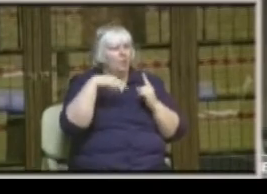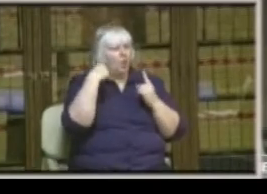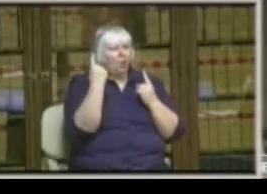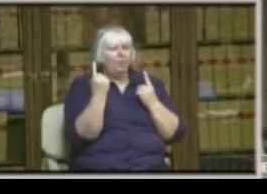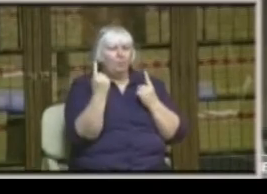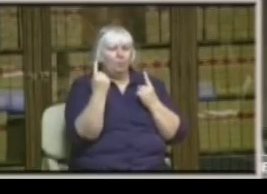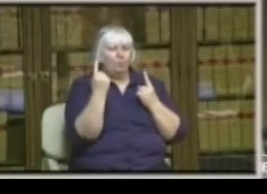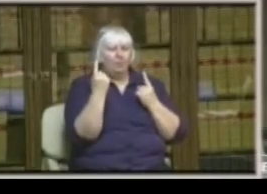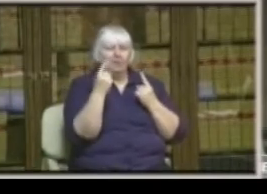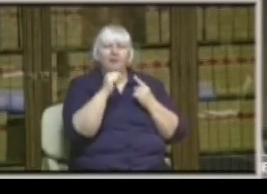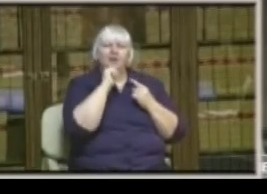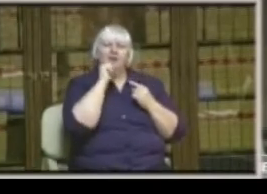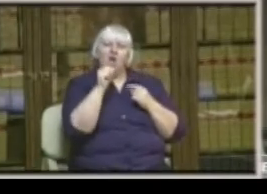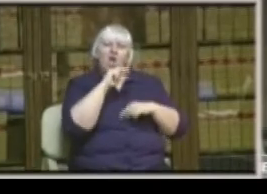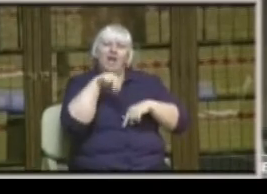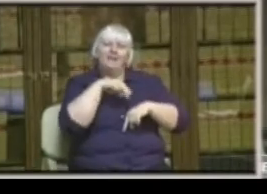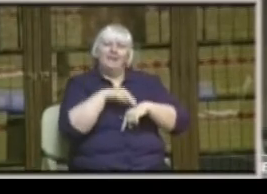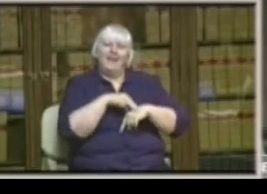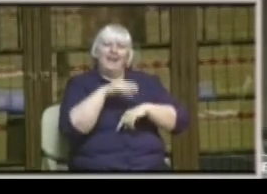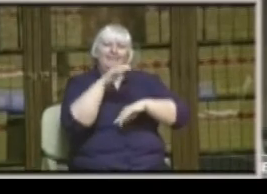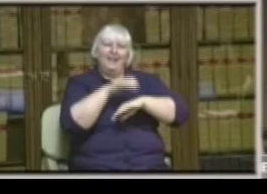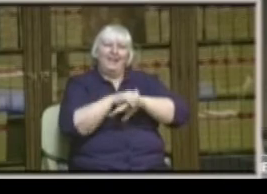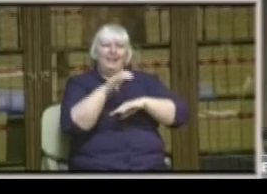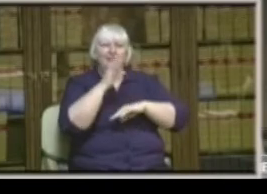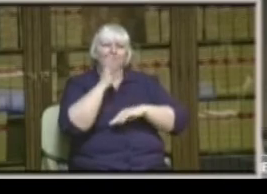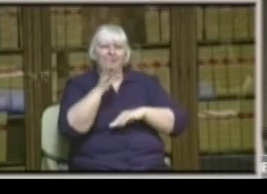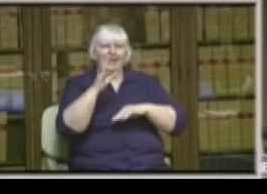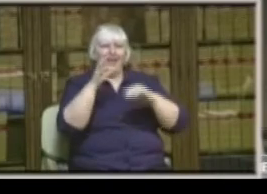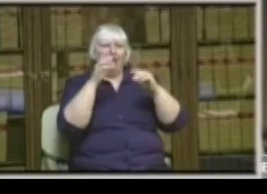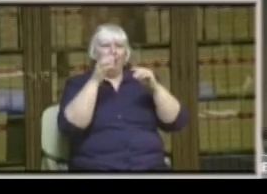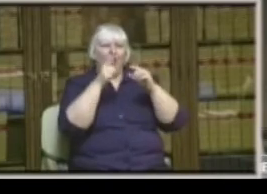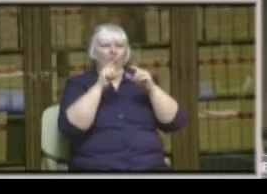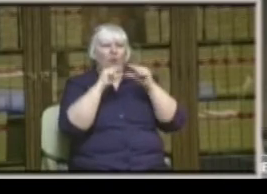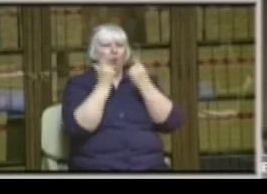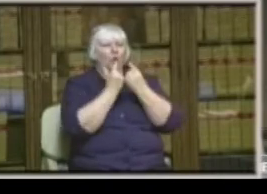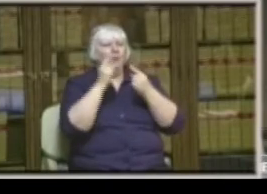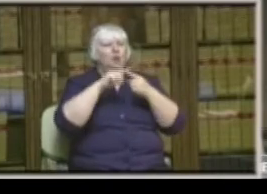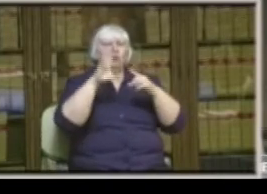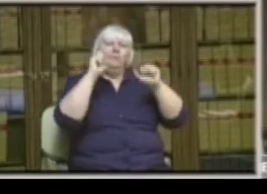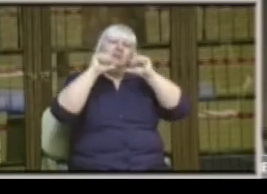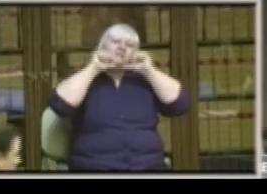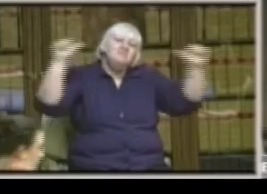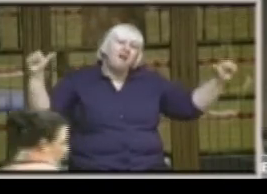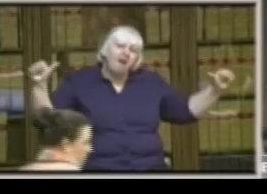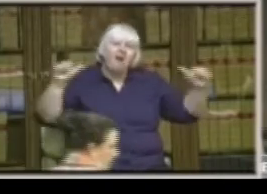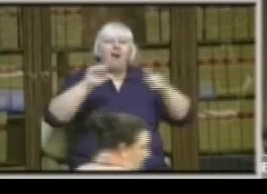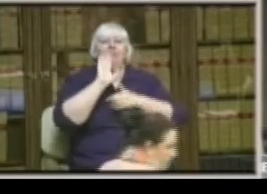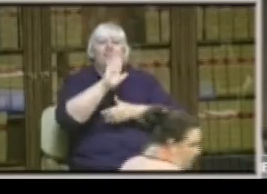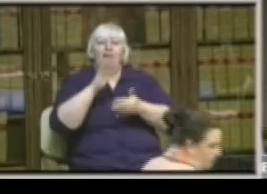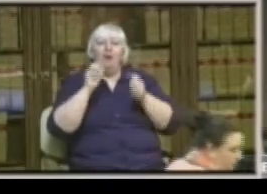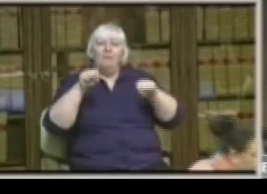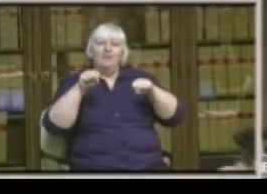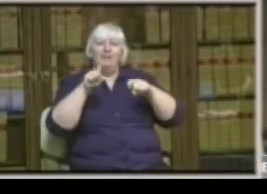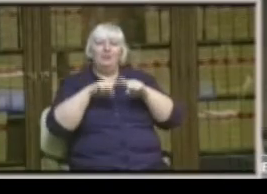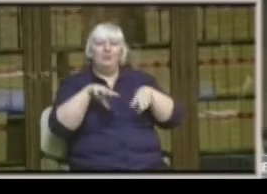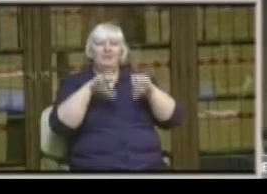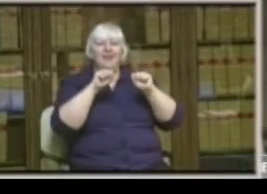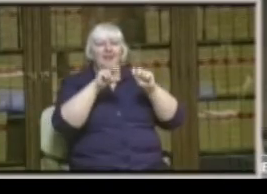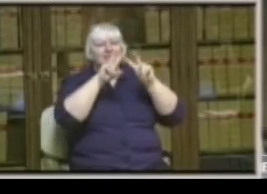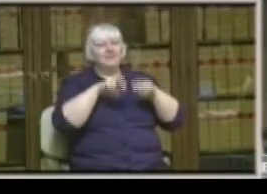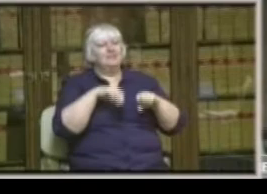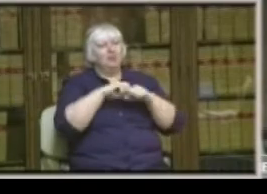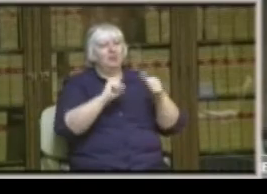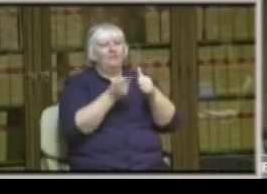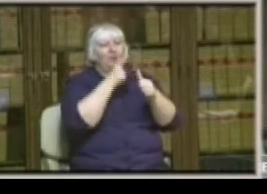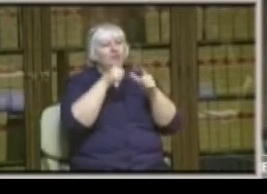only non-native English speaking group to be denied the ability to take their assessment in their first language,